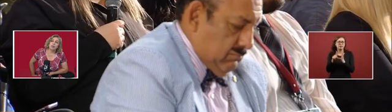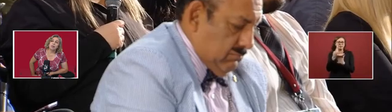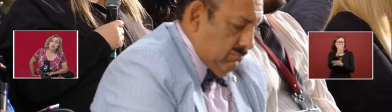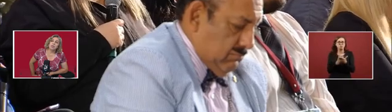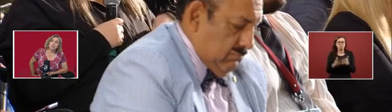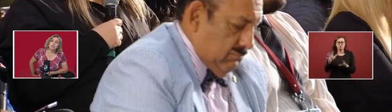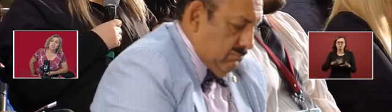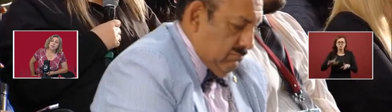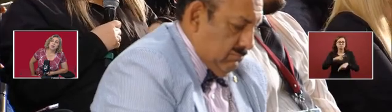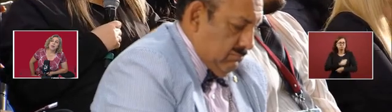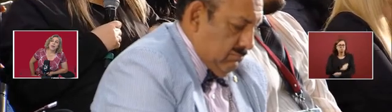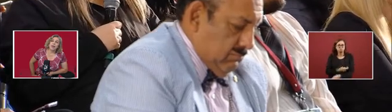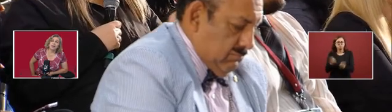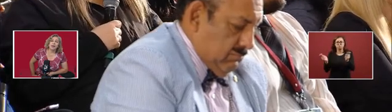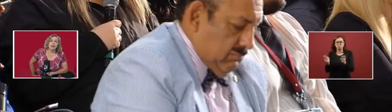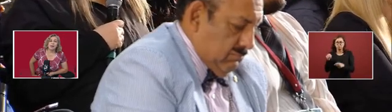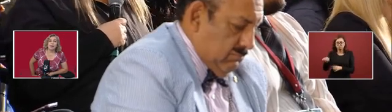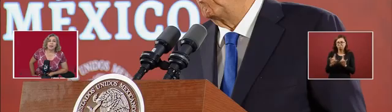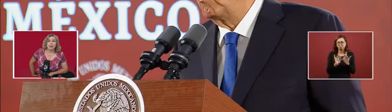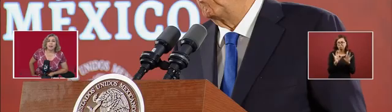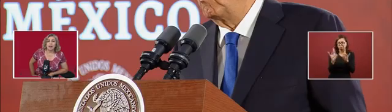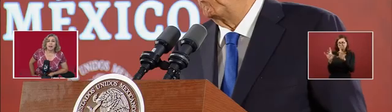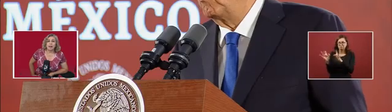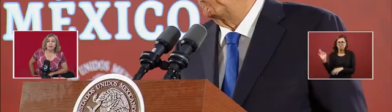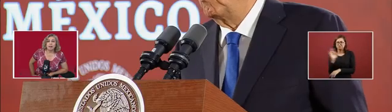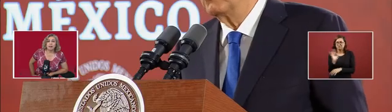Oh, Es que hoy,